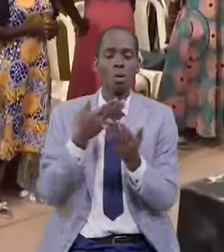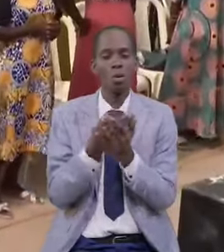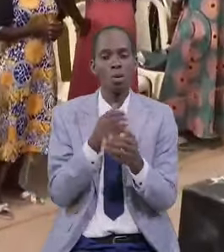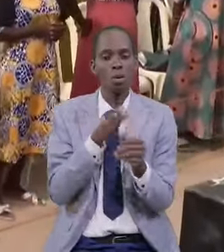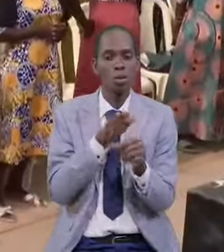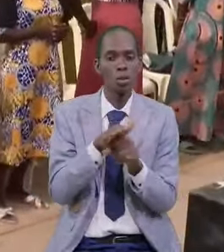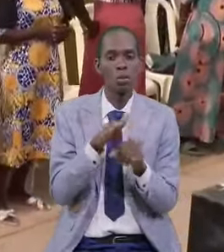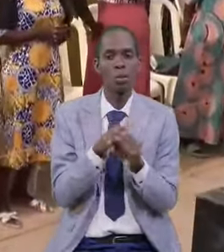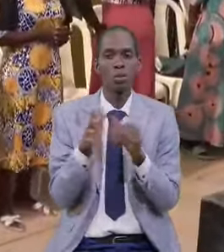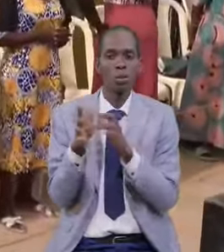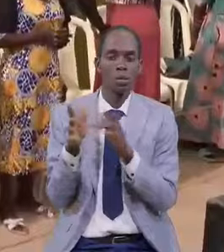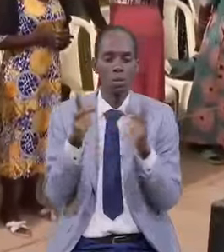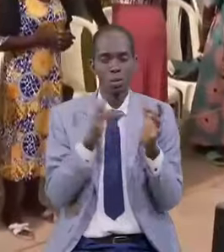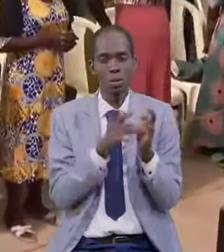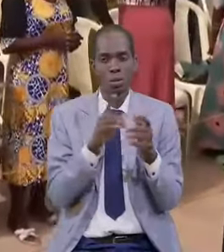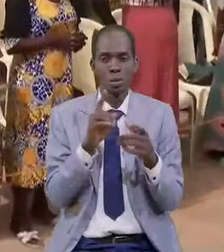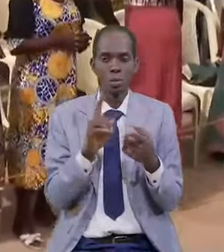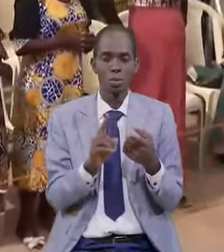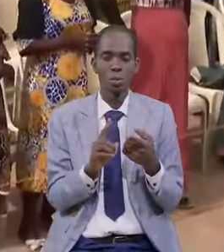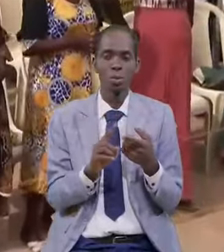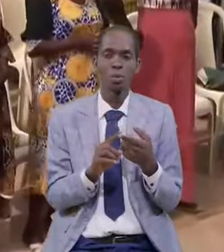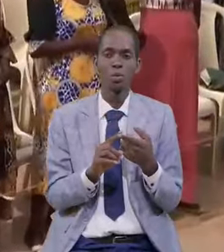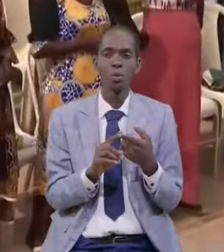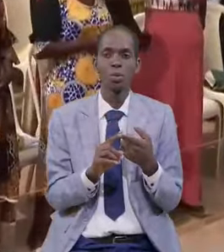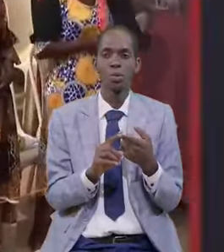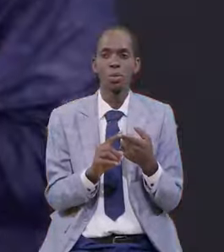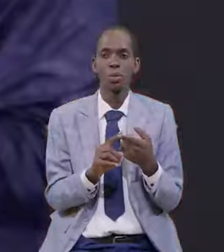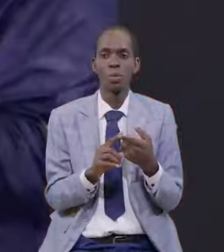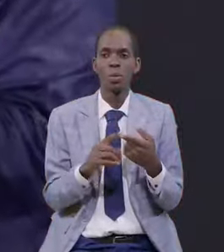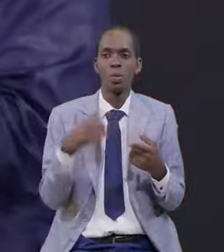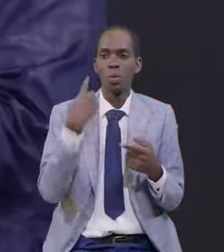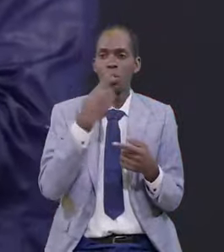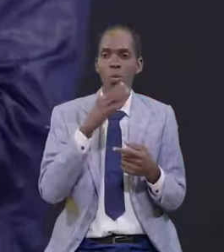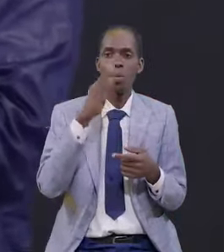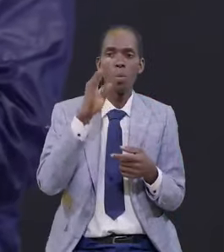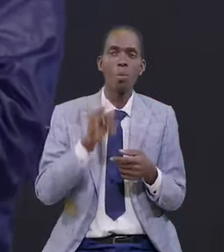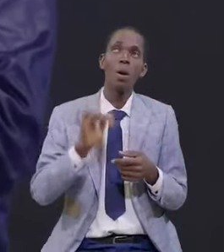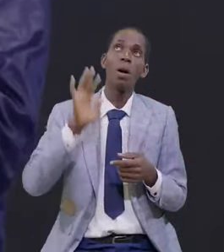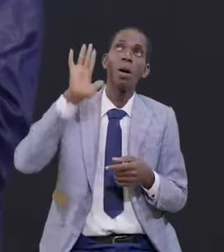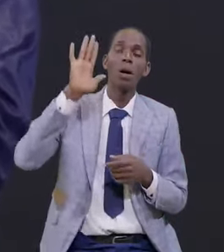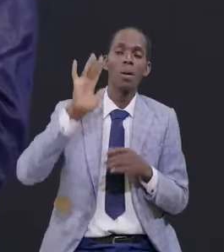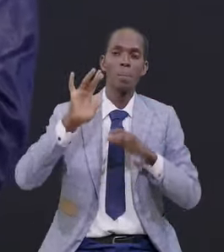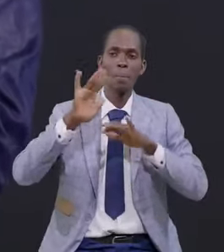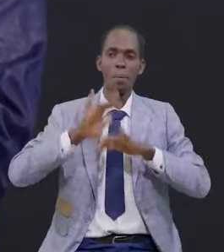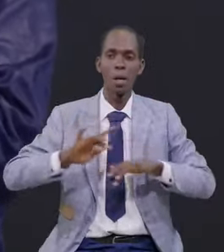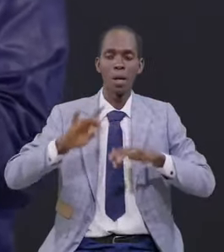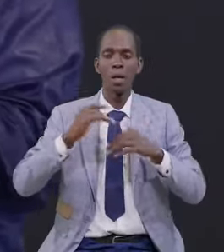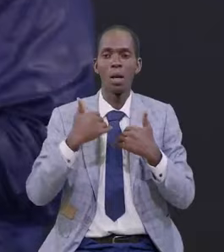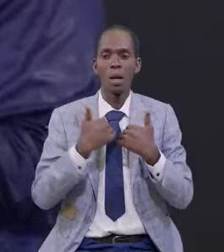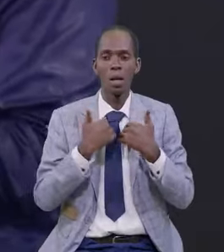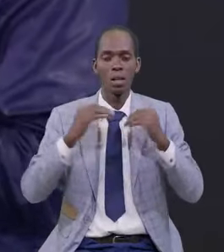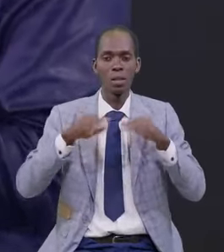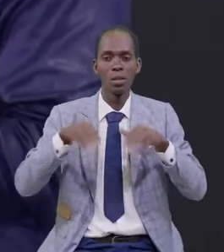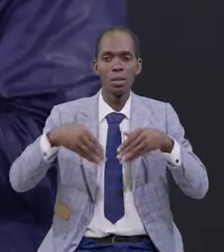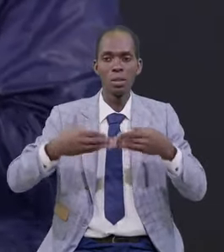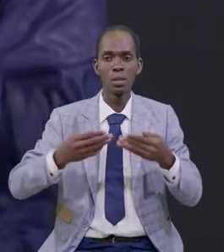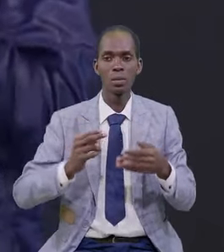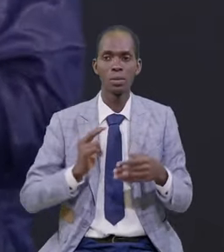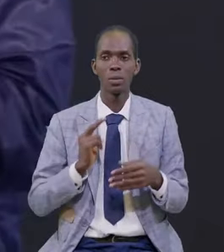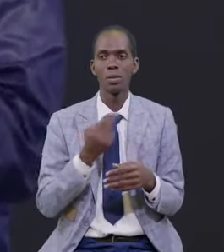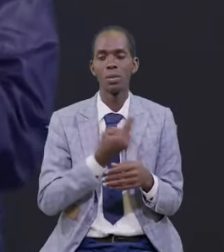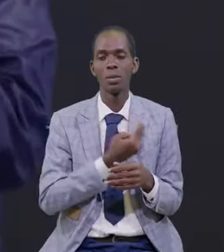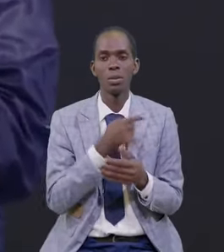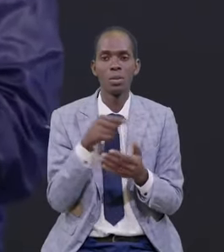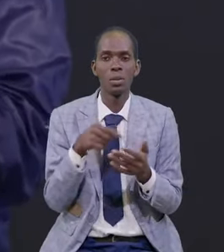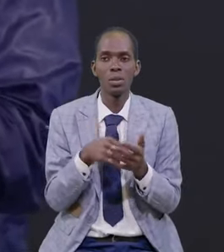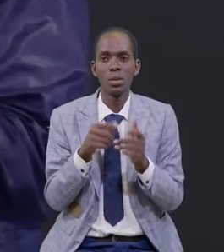Jesus who by his Mercy put in place this very great Crusade we